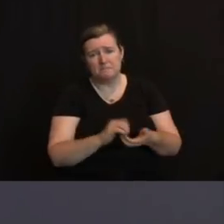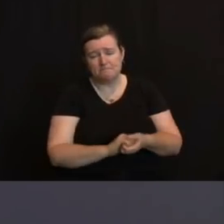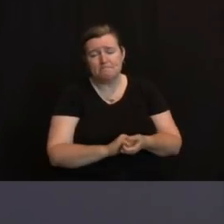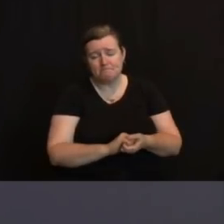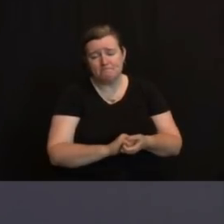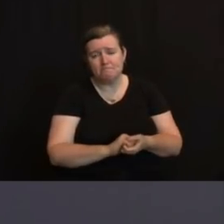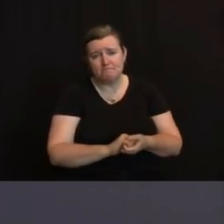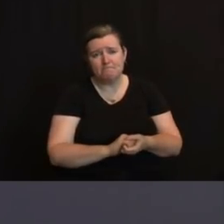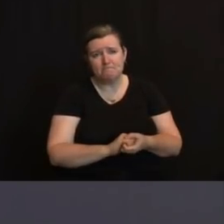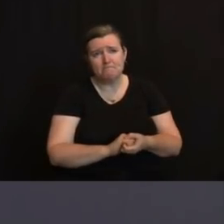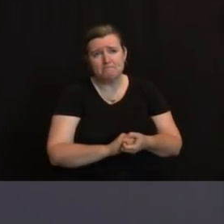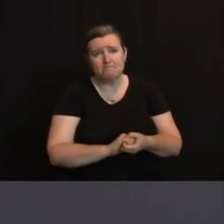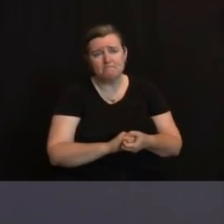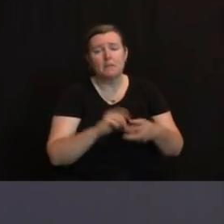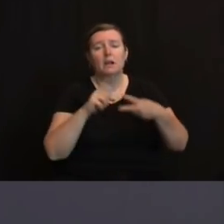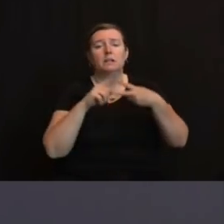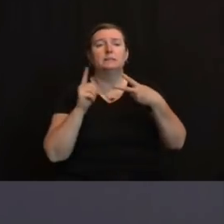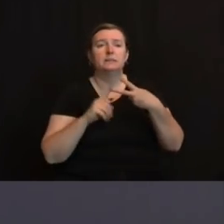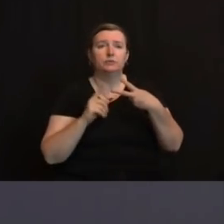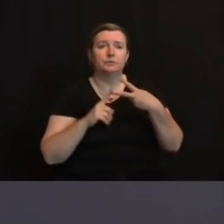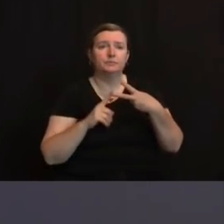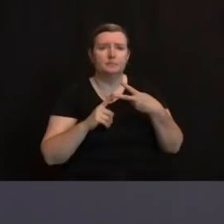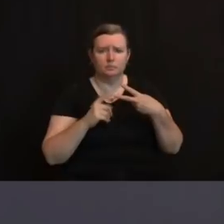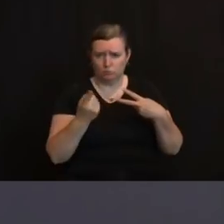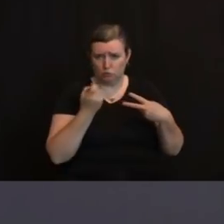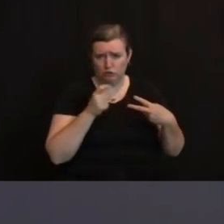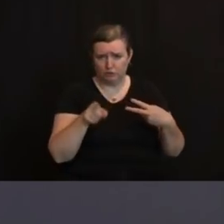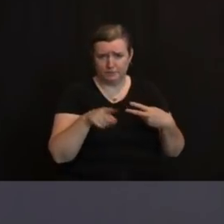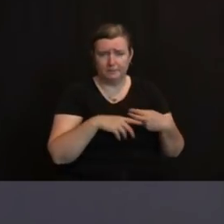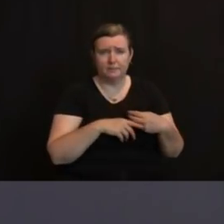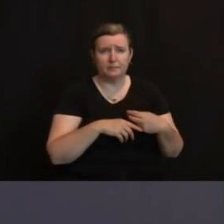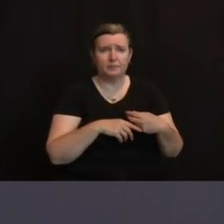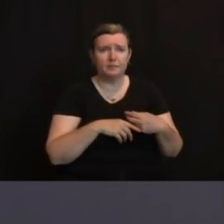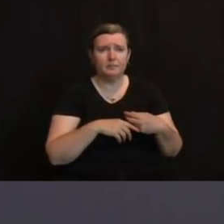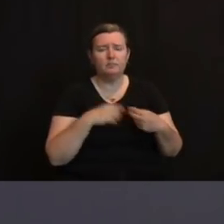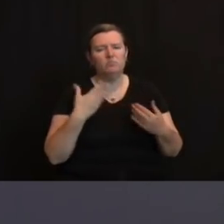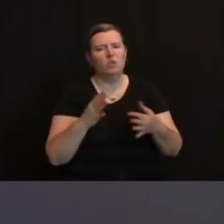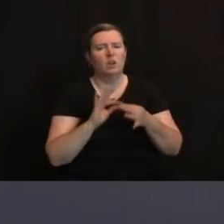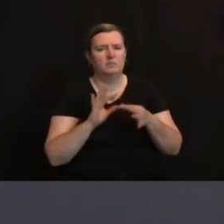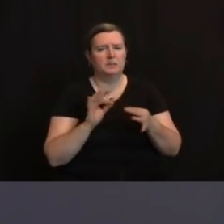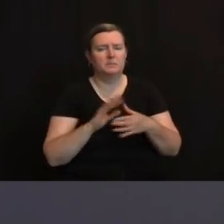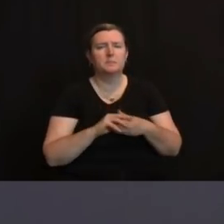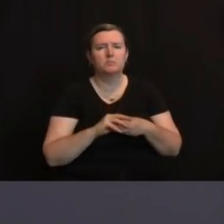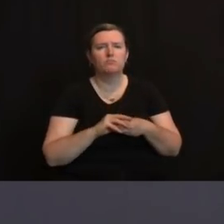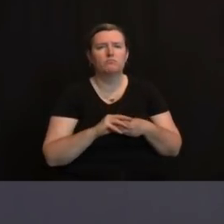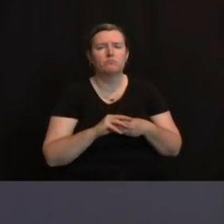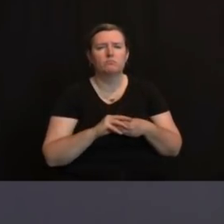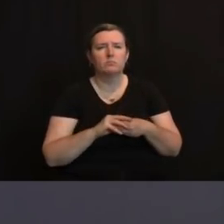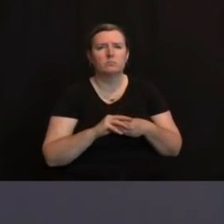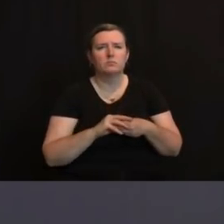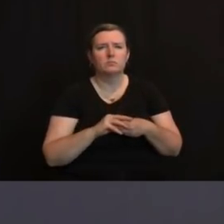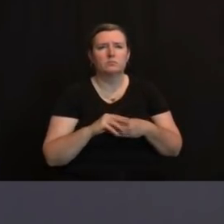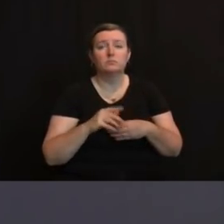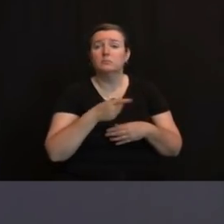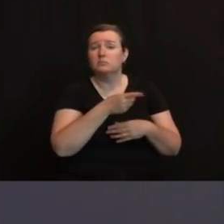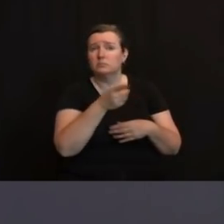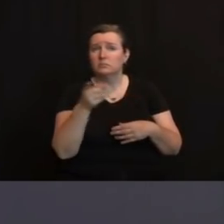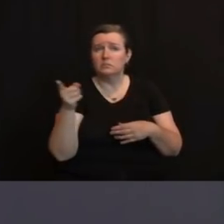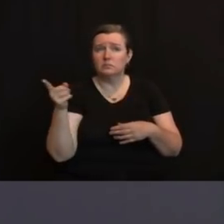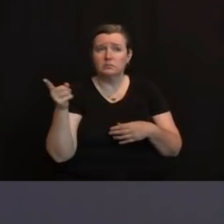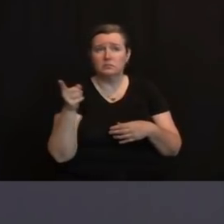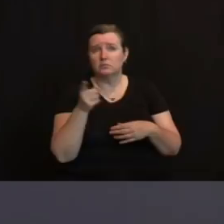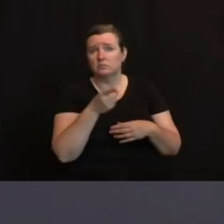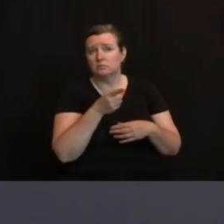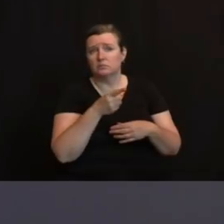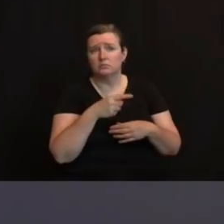And then secondly, your question, I'm going to say a comment about actually each of these. Also, folks who we've tried to